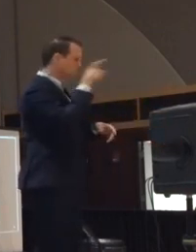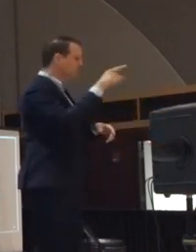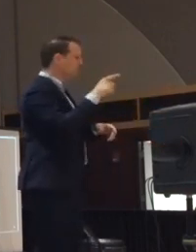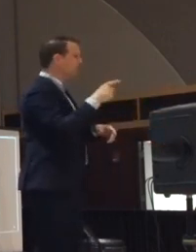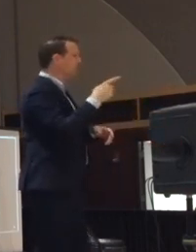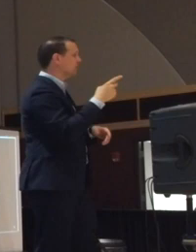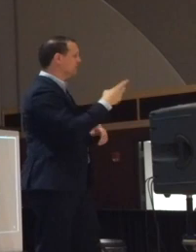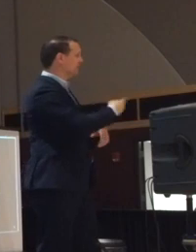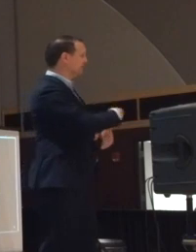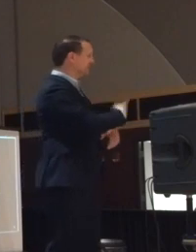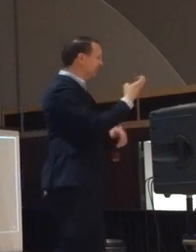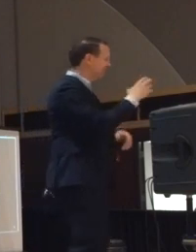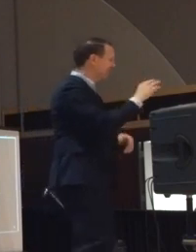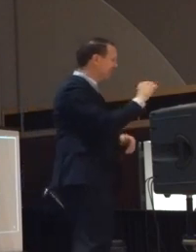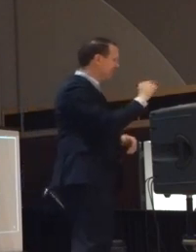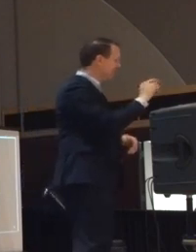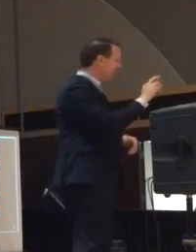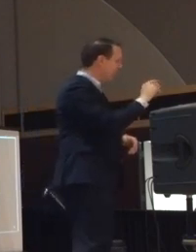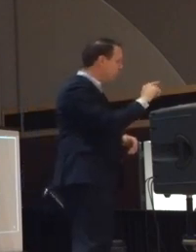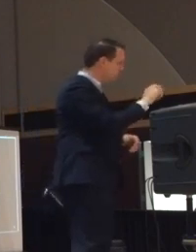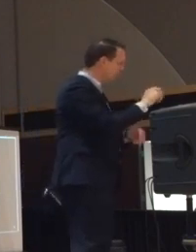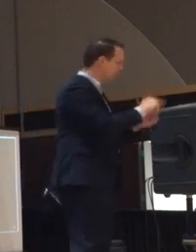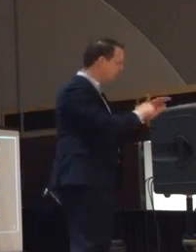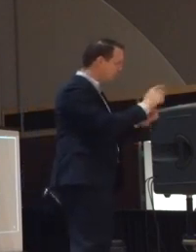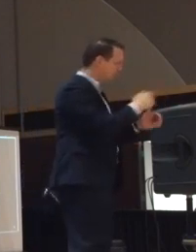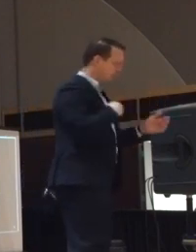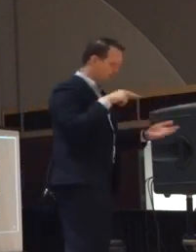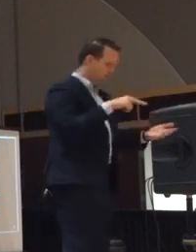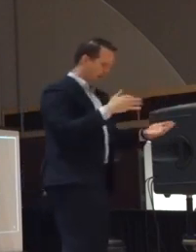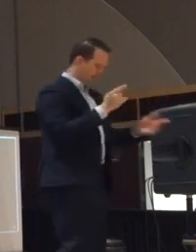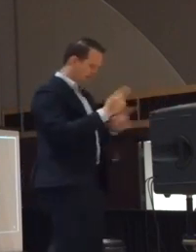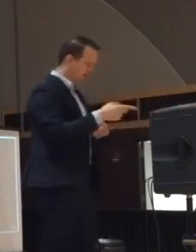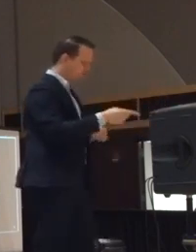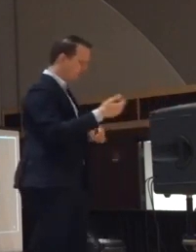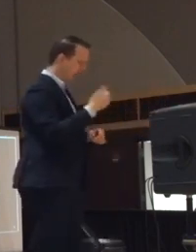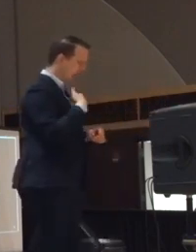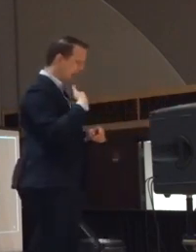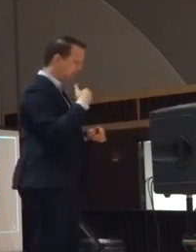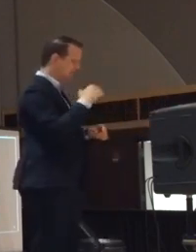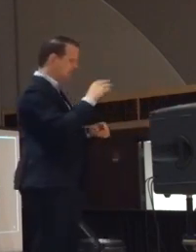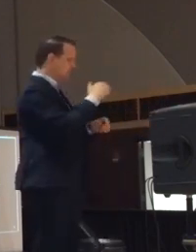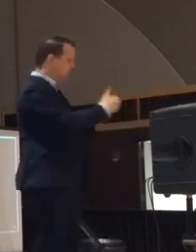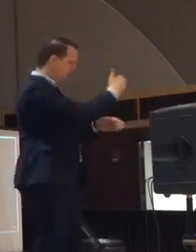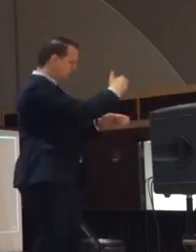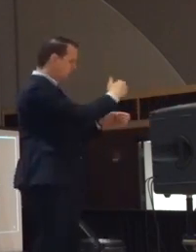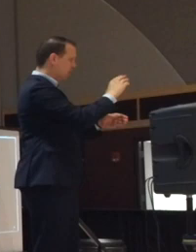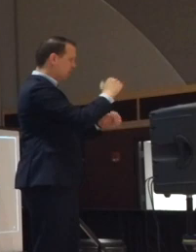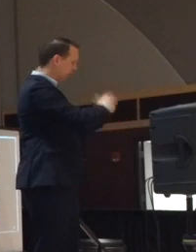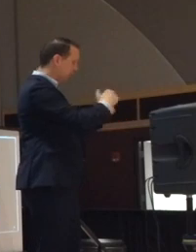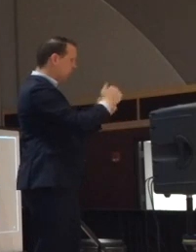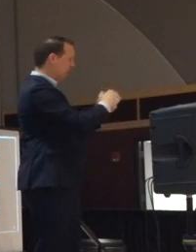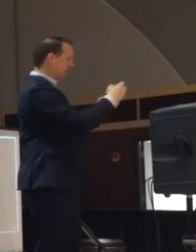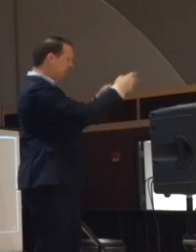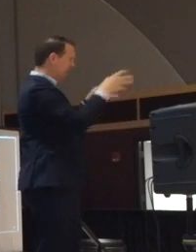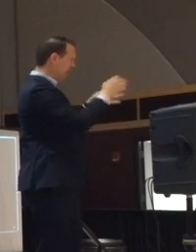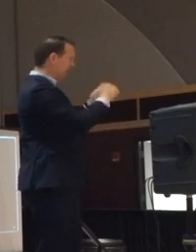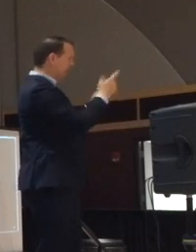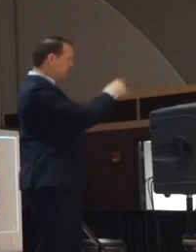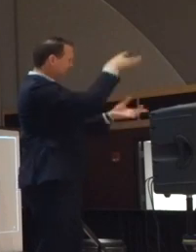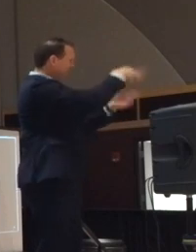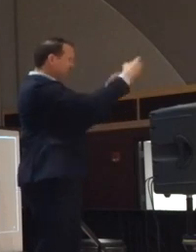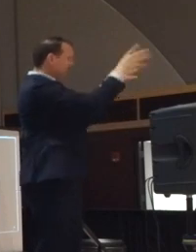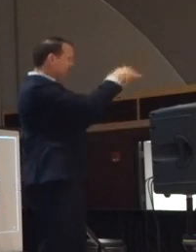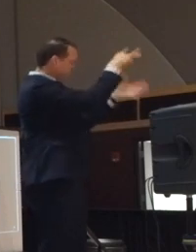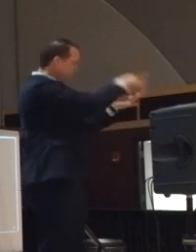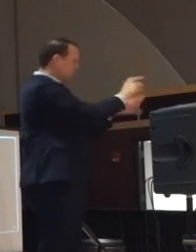steel and concrete construction. And I go, wait a minute, you've got a concrete stem wall here with a fence on top of it. How are you fastening the fence to the concrete